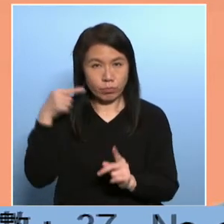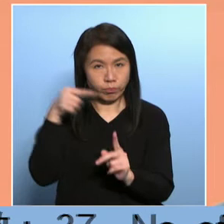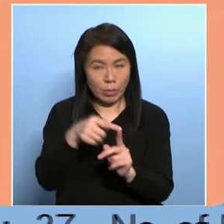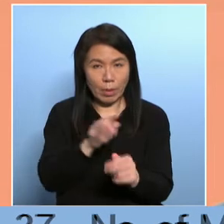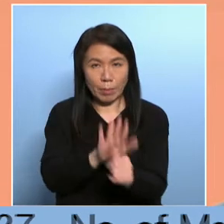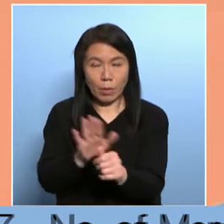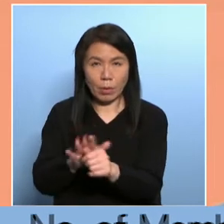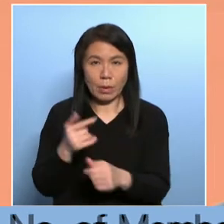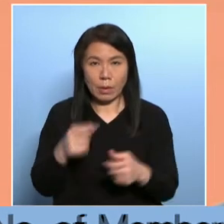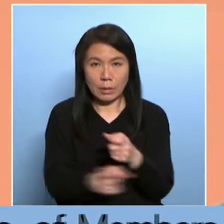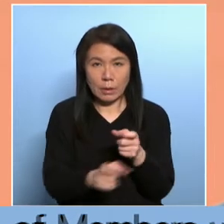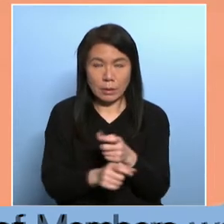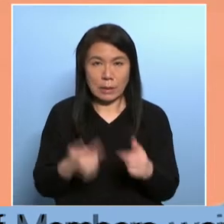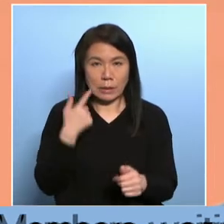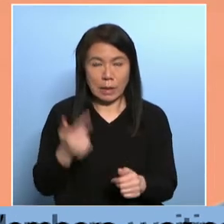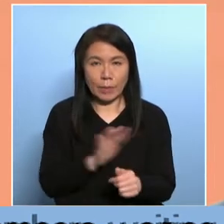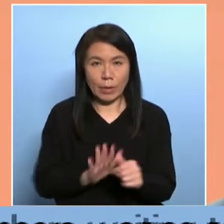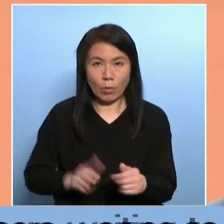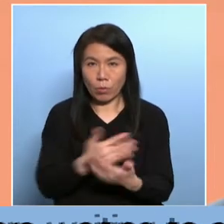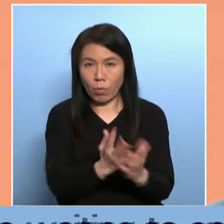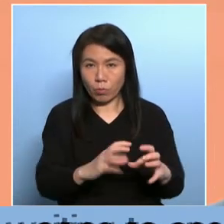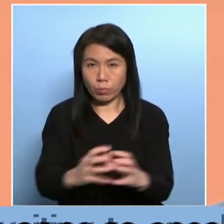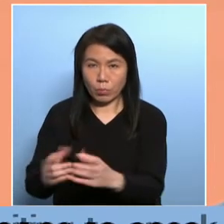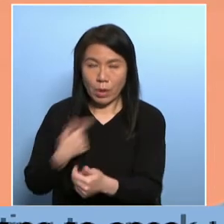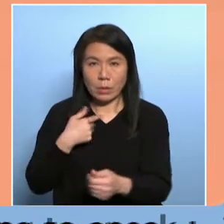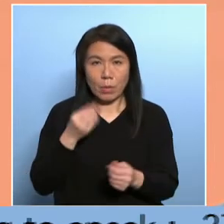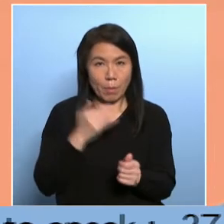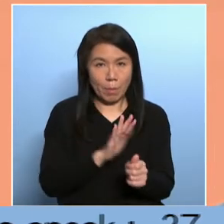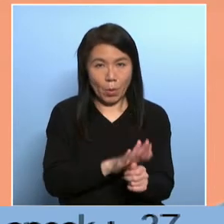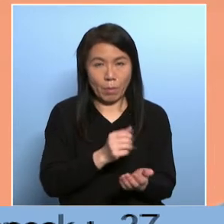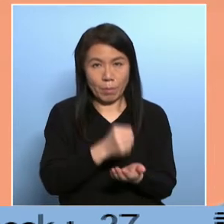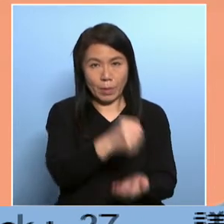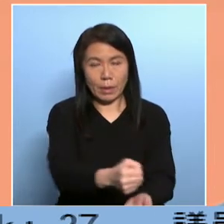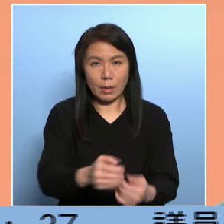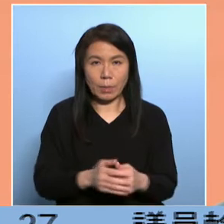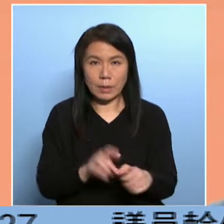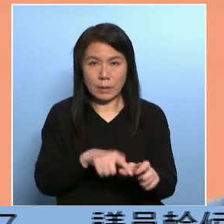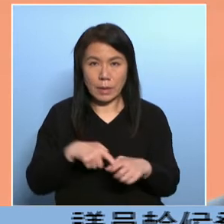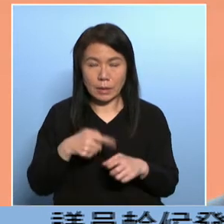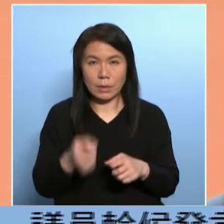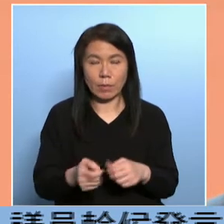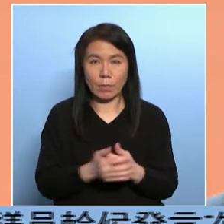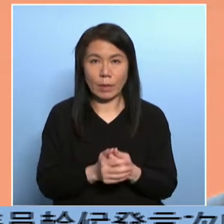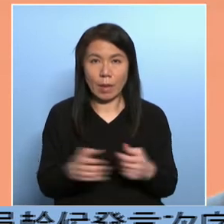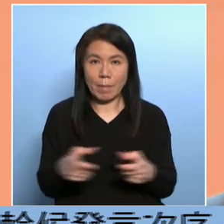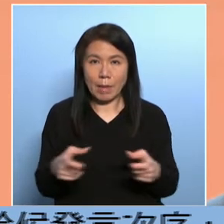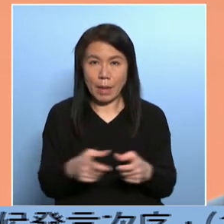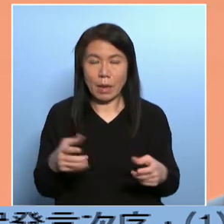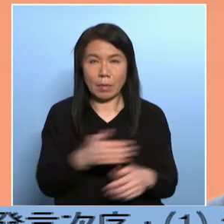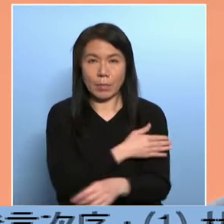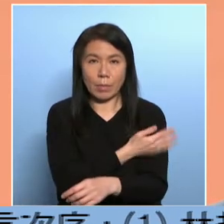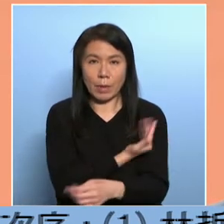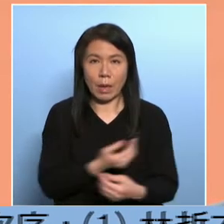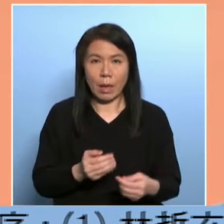relief measures, and then we'd be able to target those in need so that different sectors and individuals can be assisted. In particular, for those